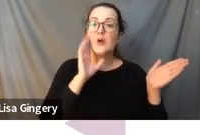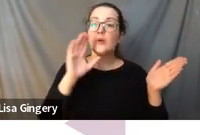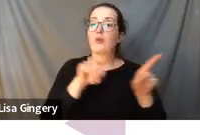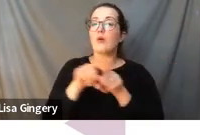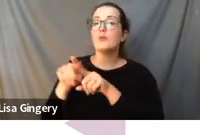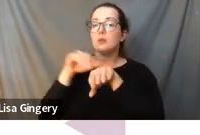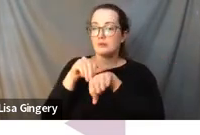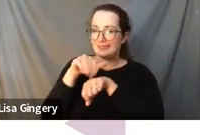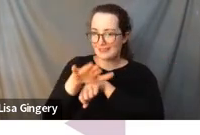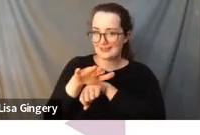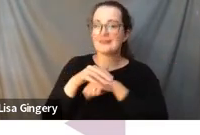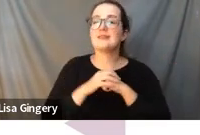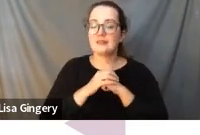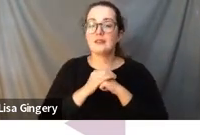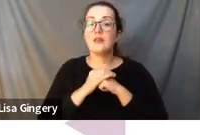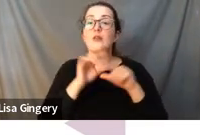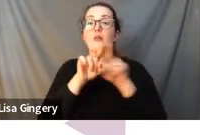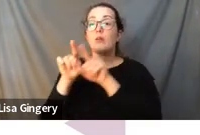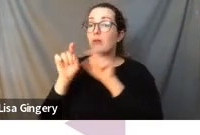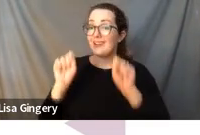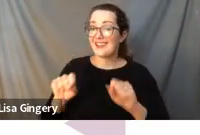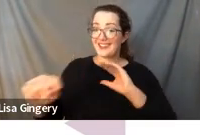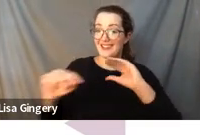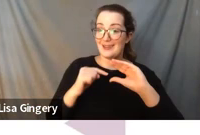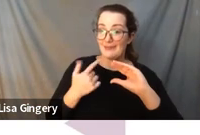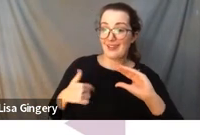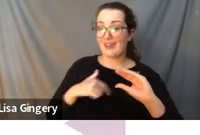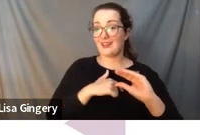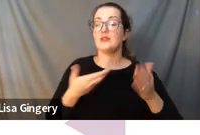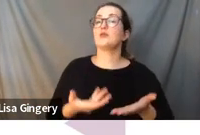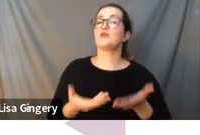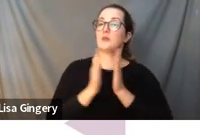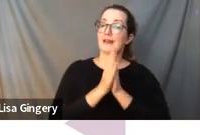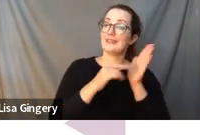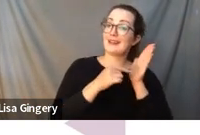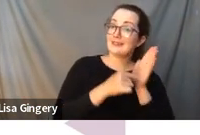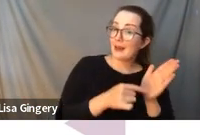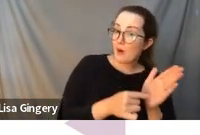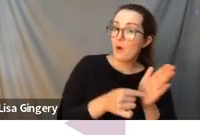you can, or our emails, you can email us and to request a demo or a loan.